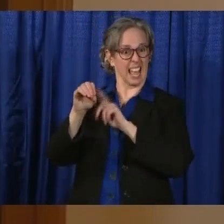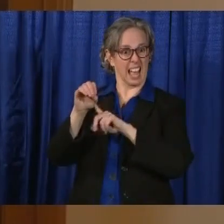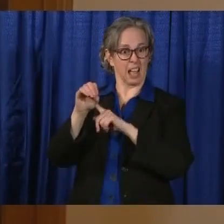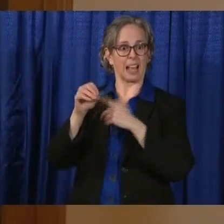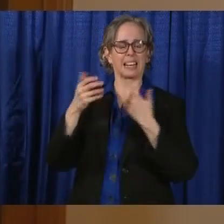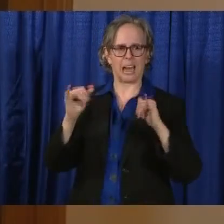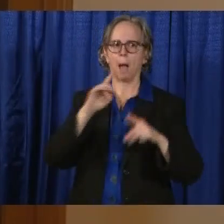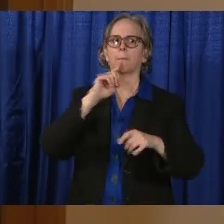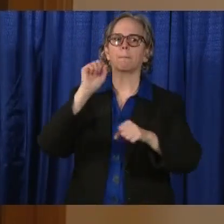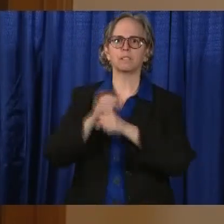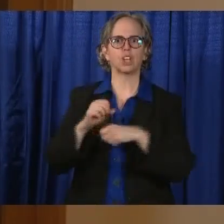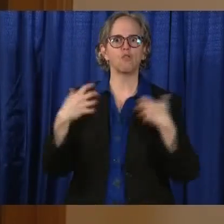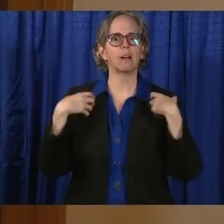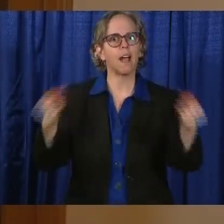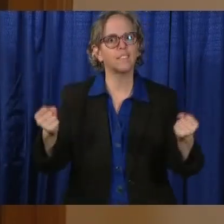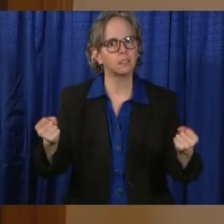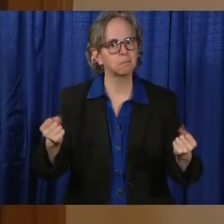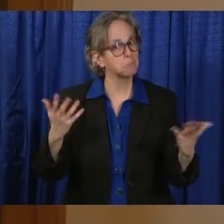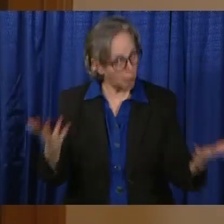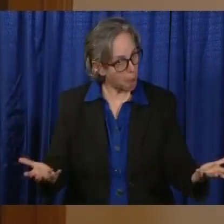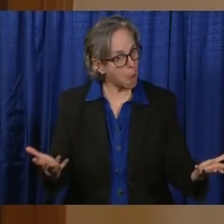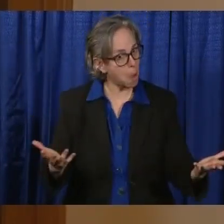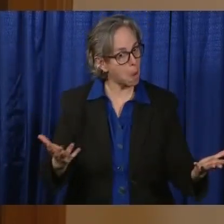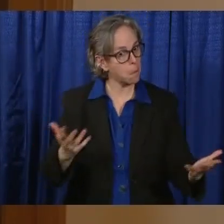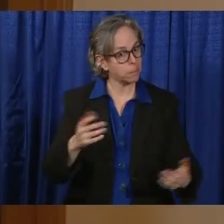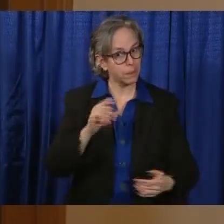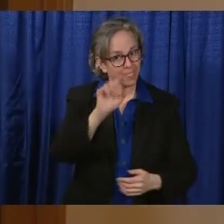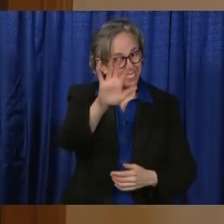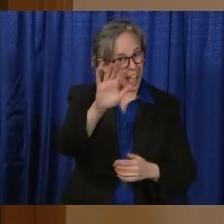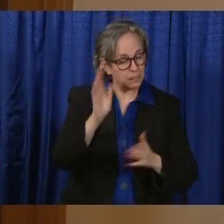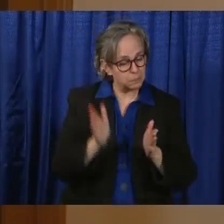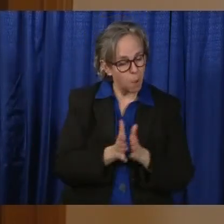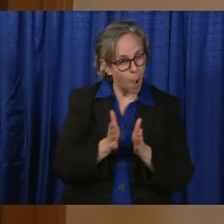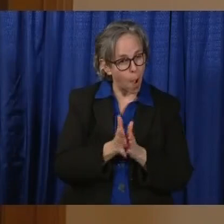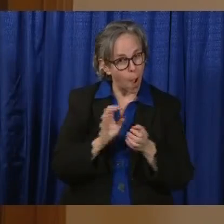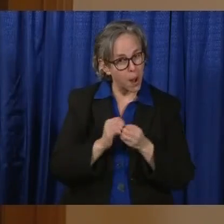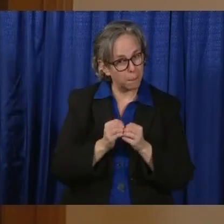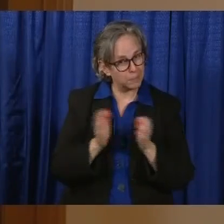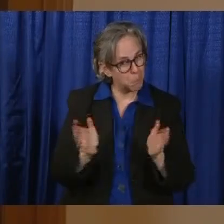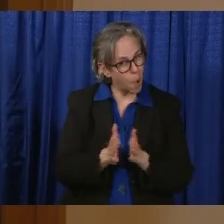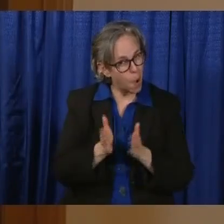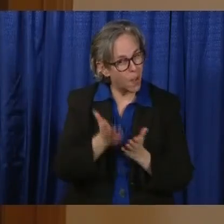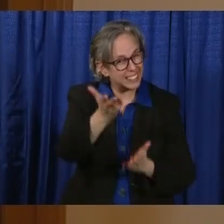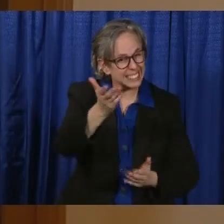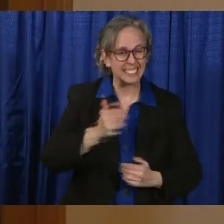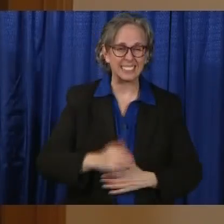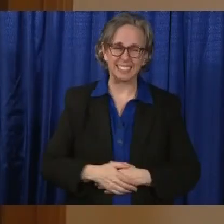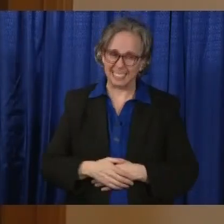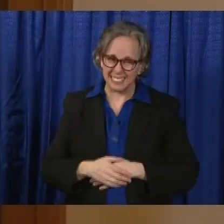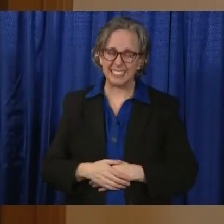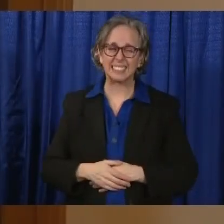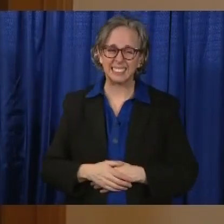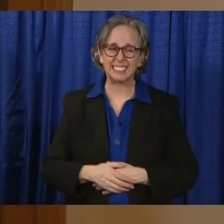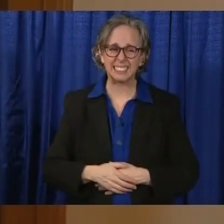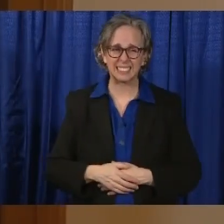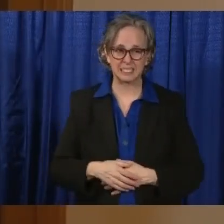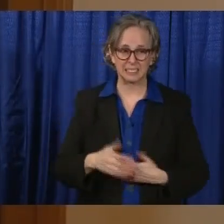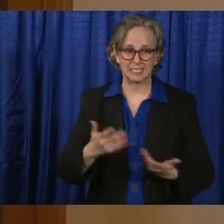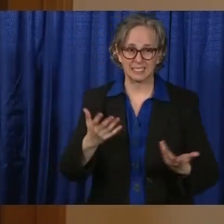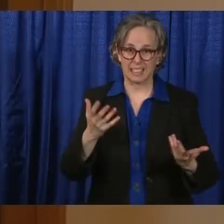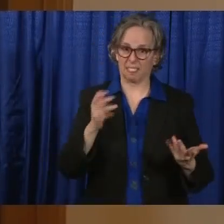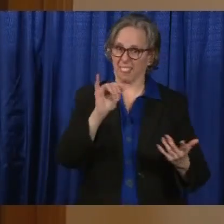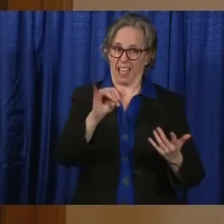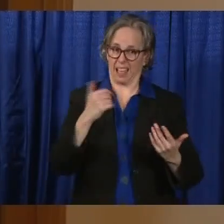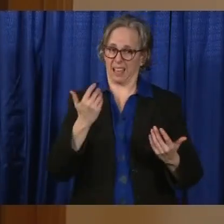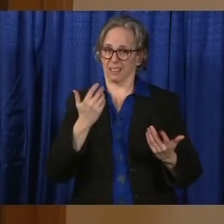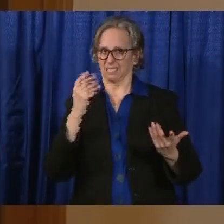recovery. So it's a small number. It's really a shot in the dark. I know folks really want to see those recovery